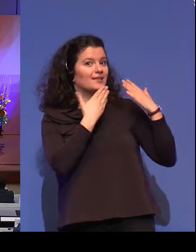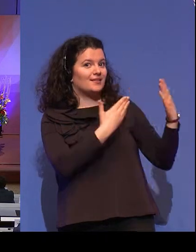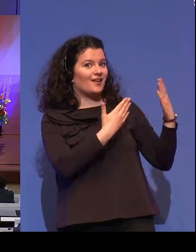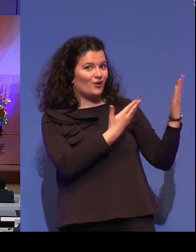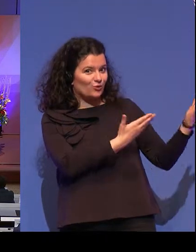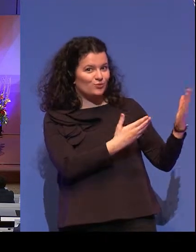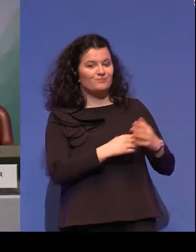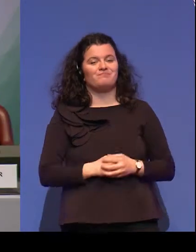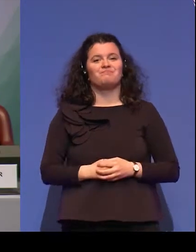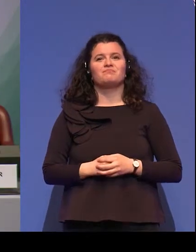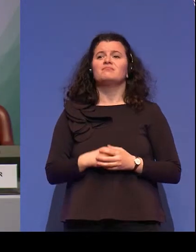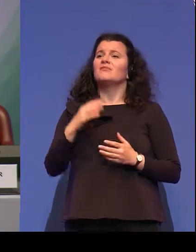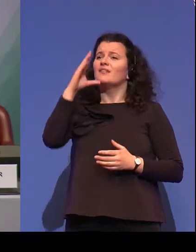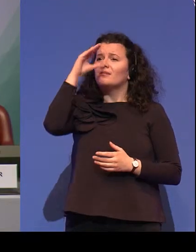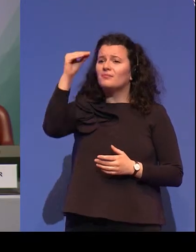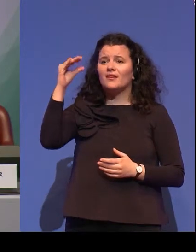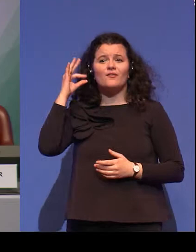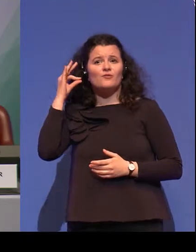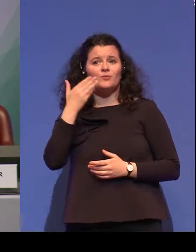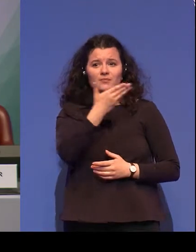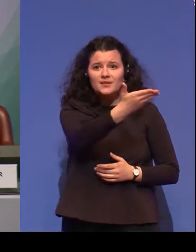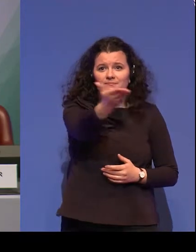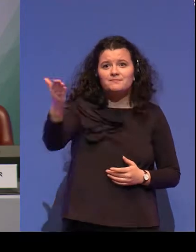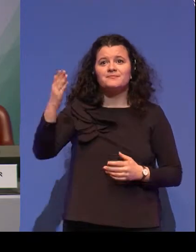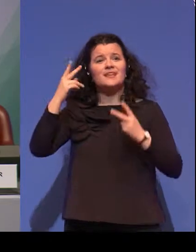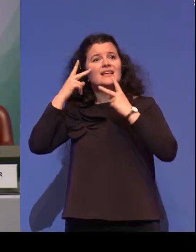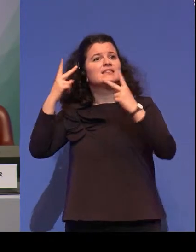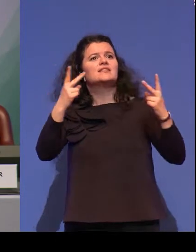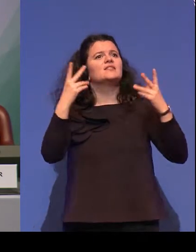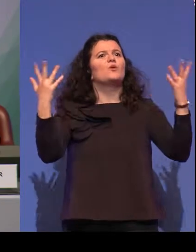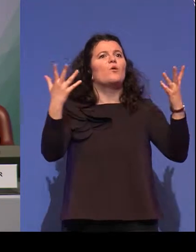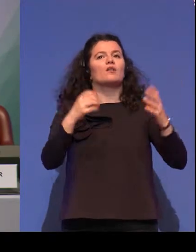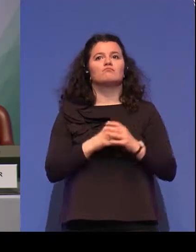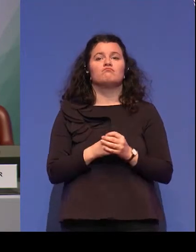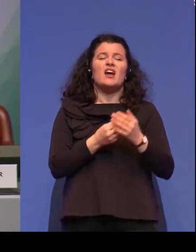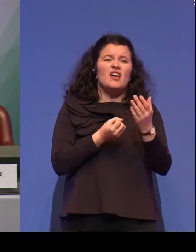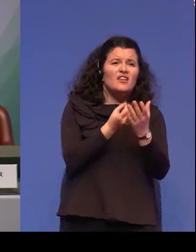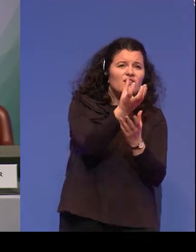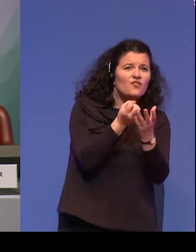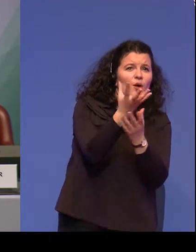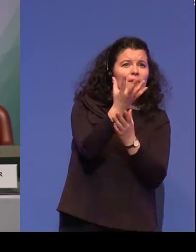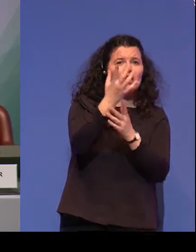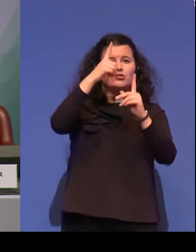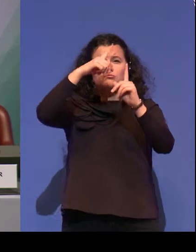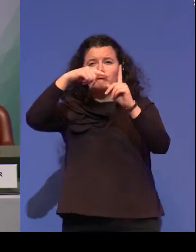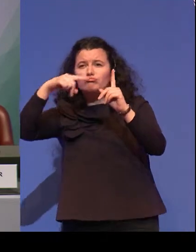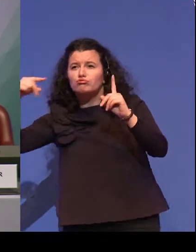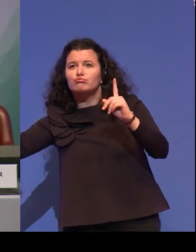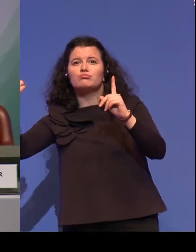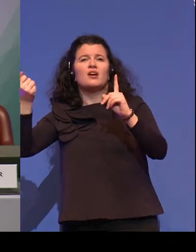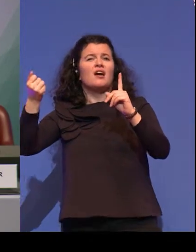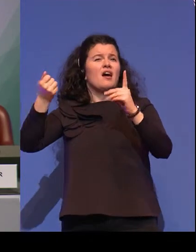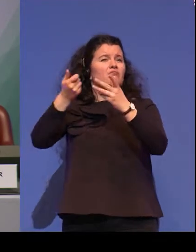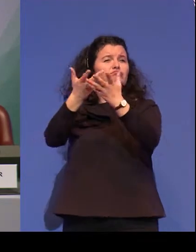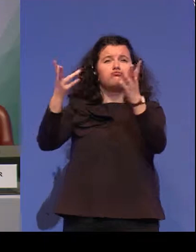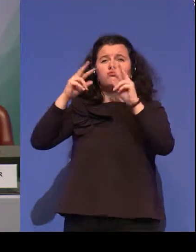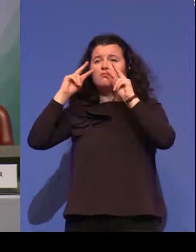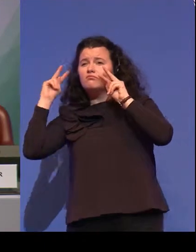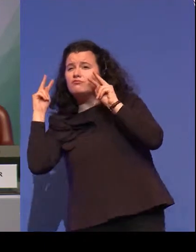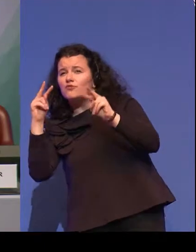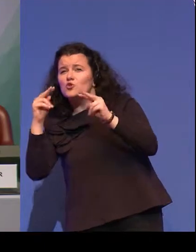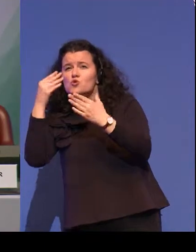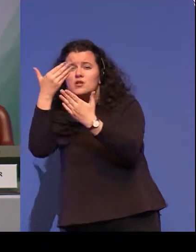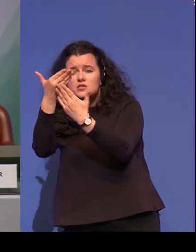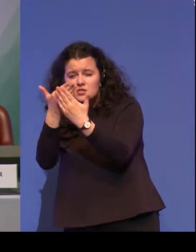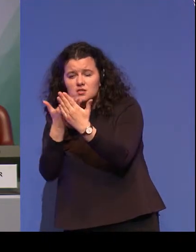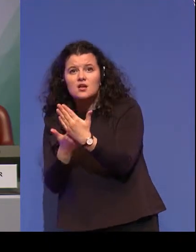you see how much information, how many facts, figures, observations are available, and were